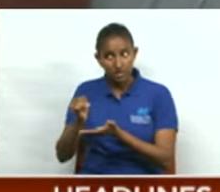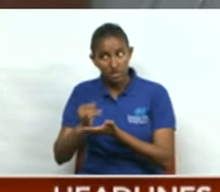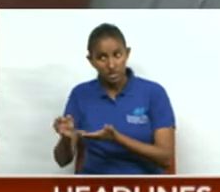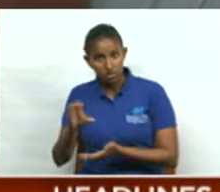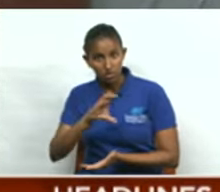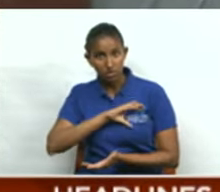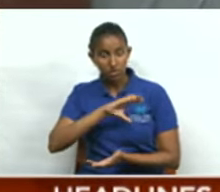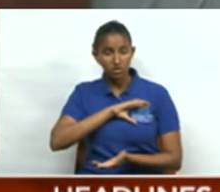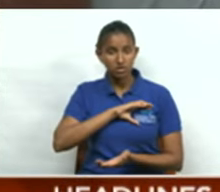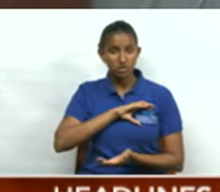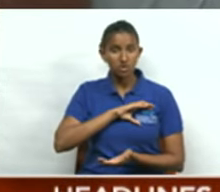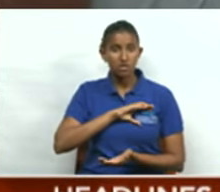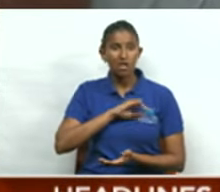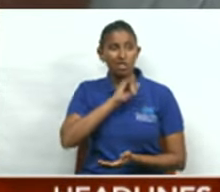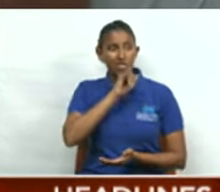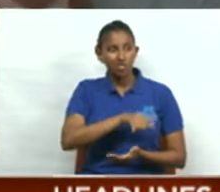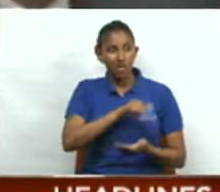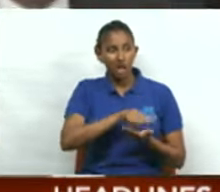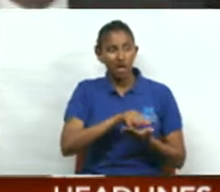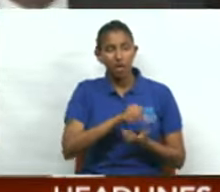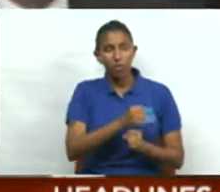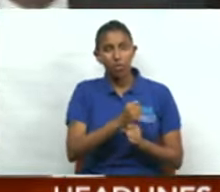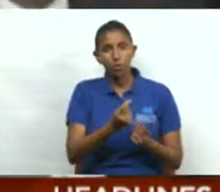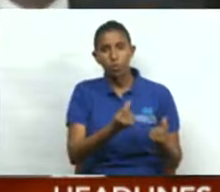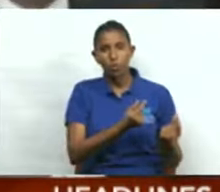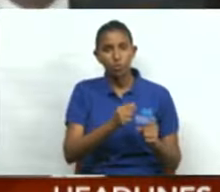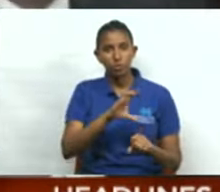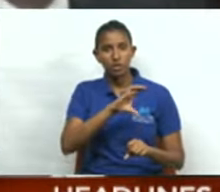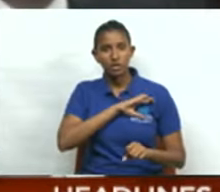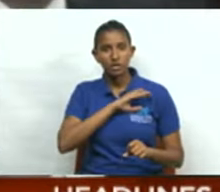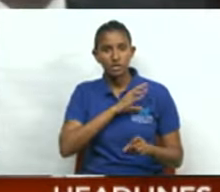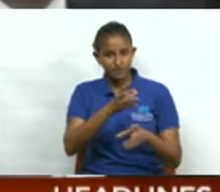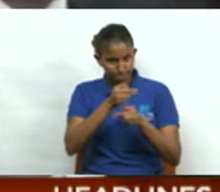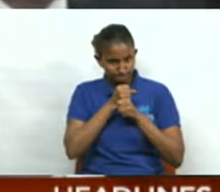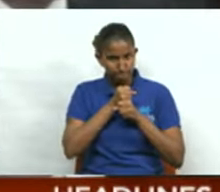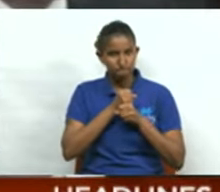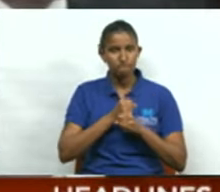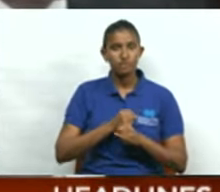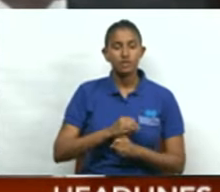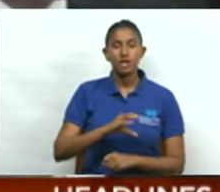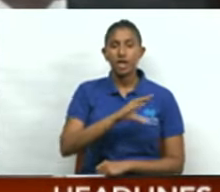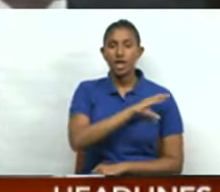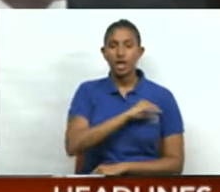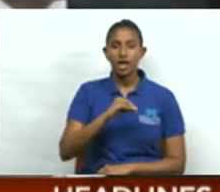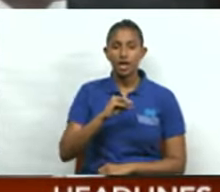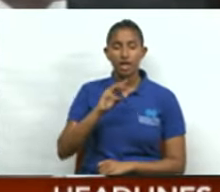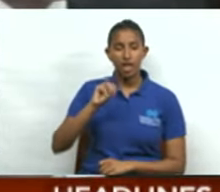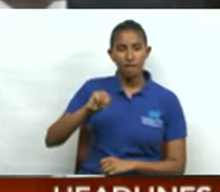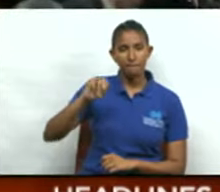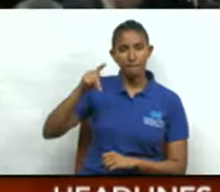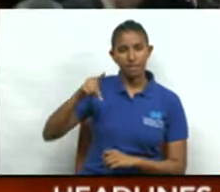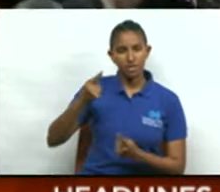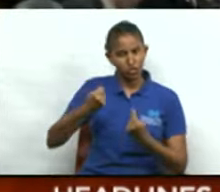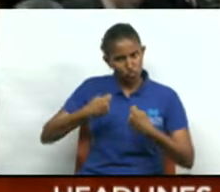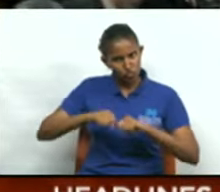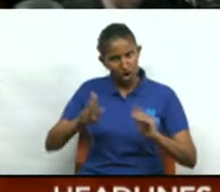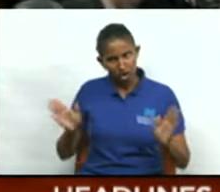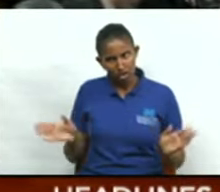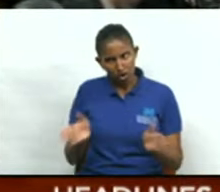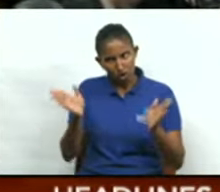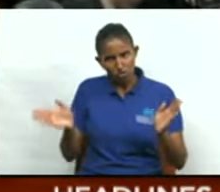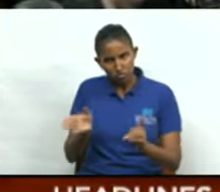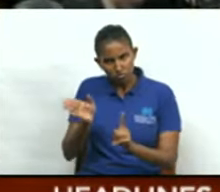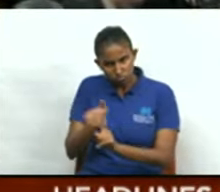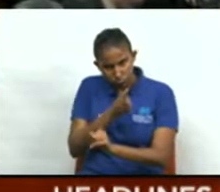with you or anybody. That's called tipping off. And no matter how the Oropouch East MP tried to squeeze more information from the Prime Minister,